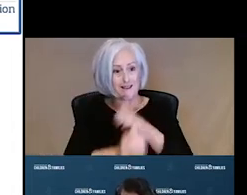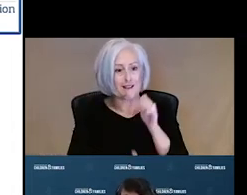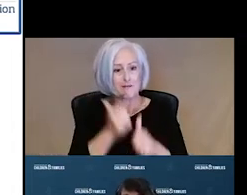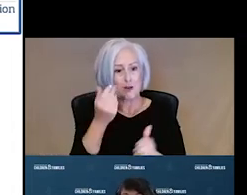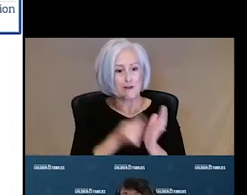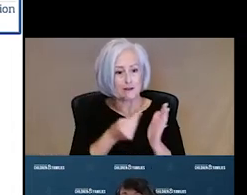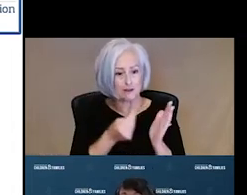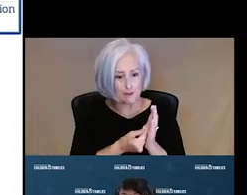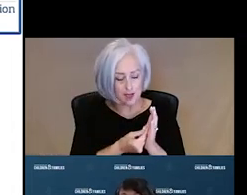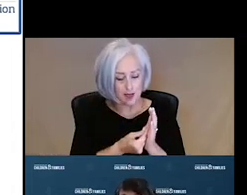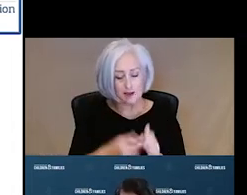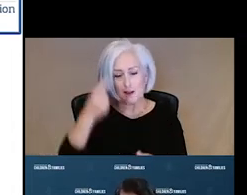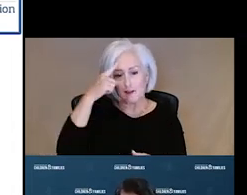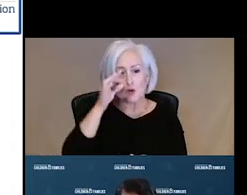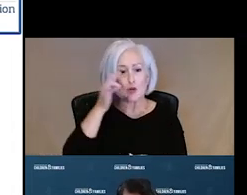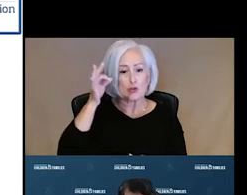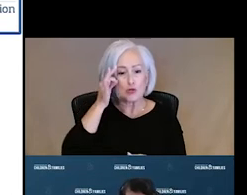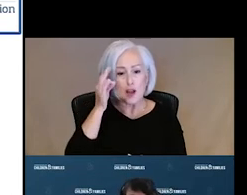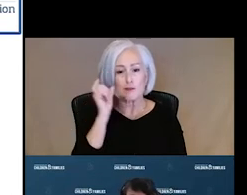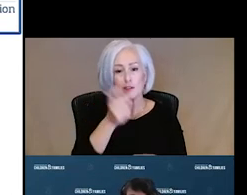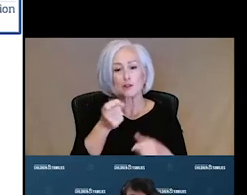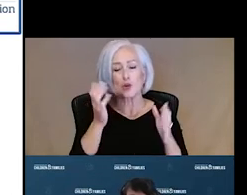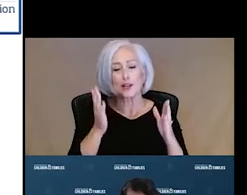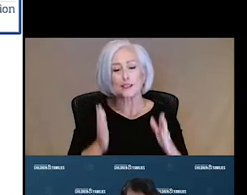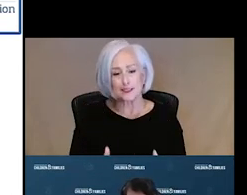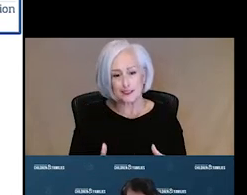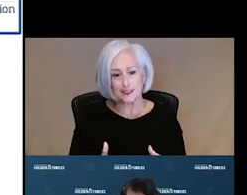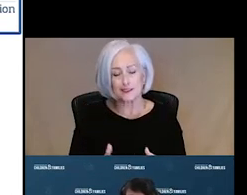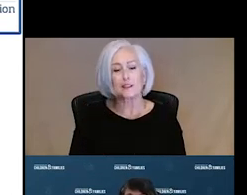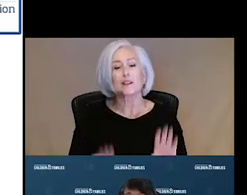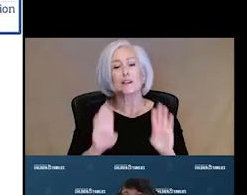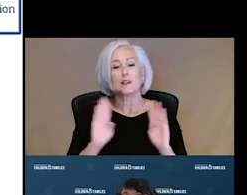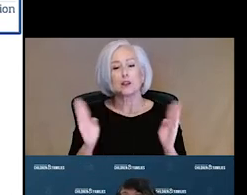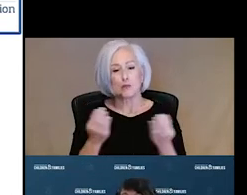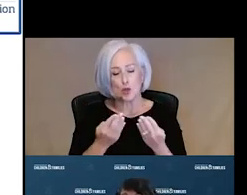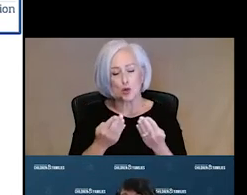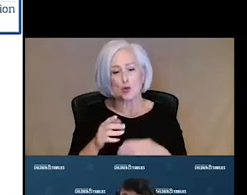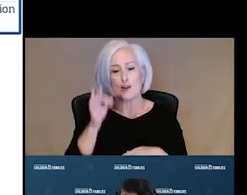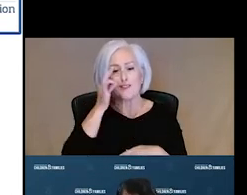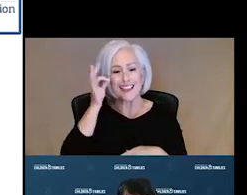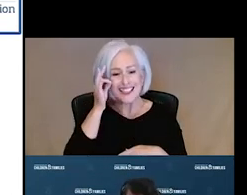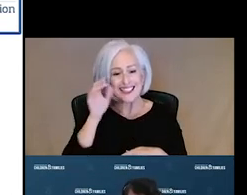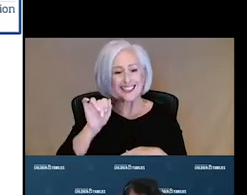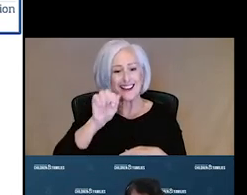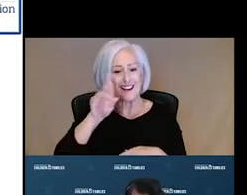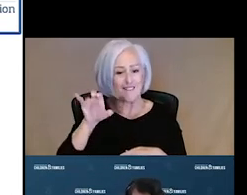grantees, the Bureau of Indian Affairs at the Department of Interior. This is their cognizant